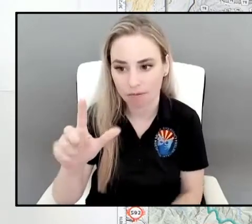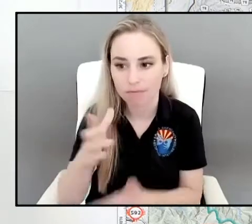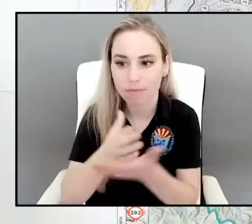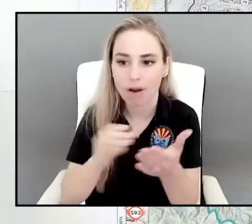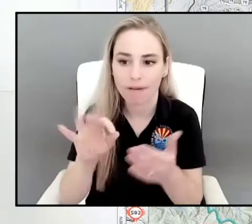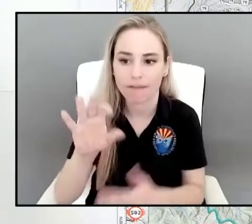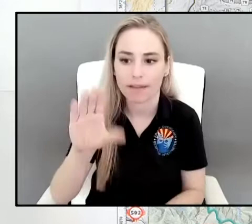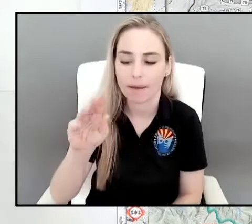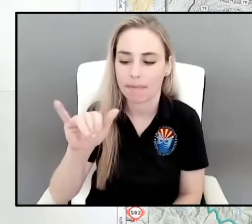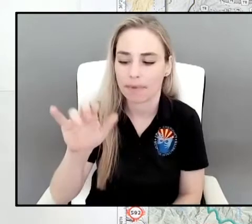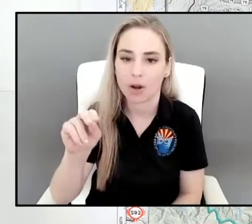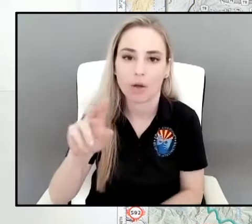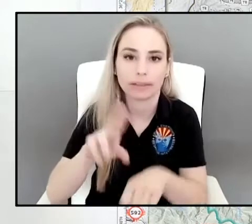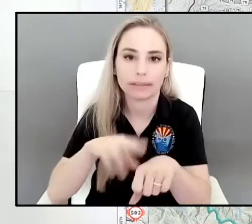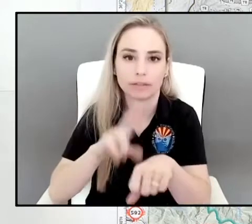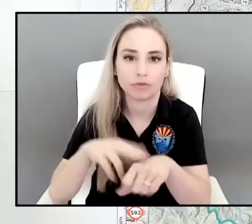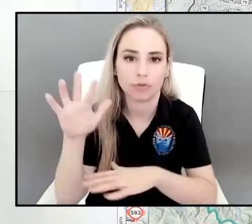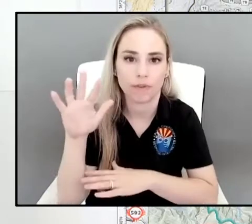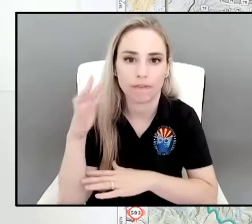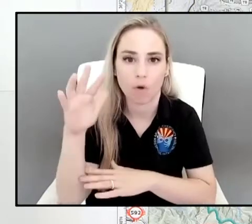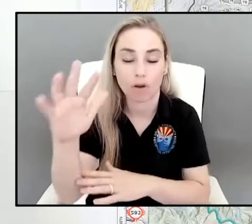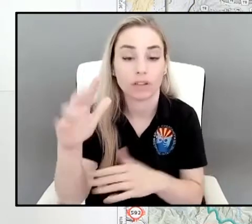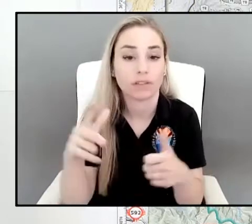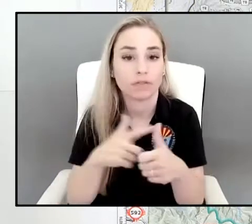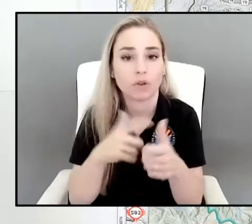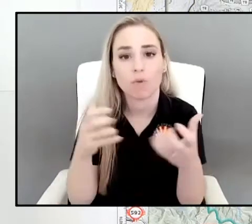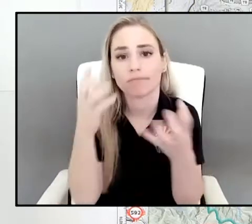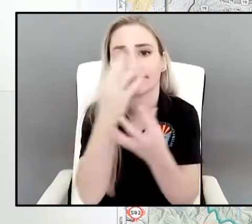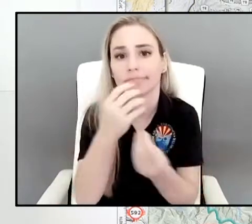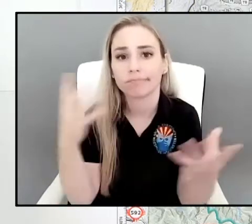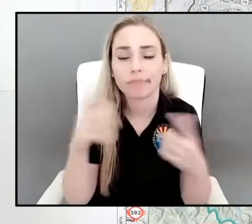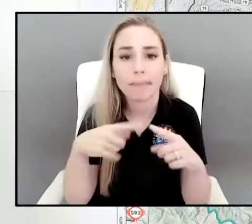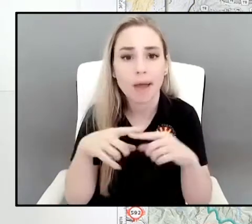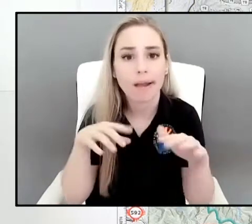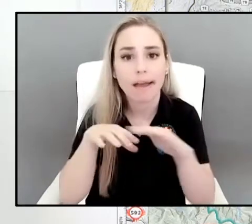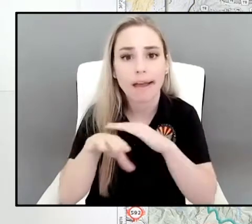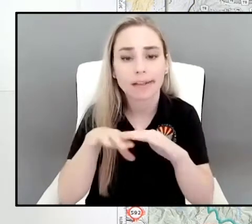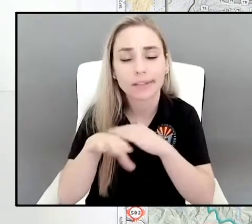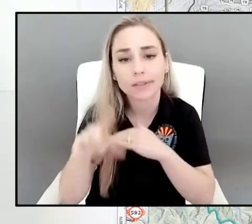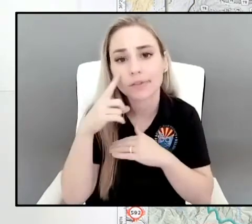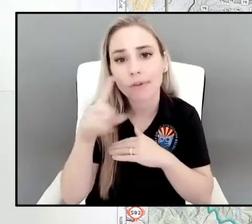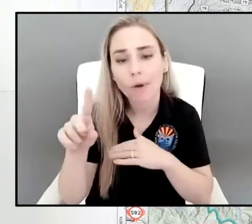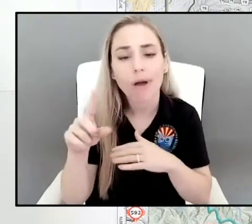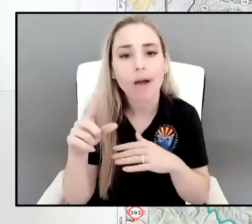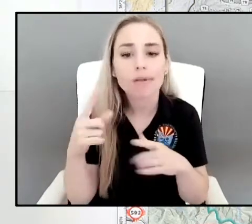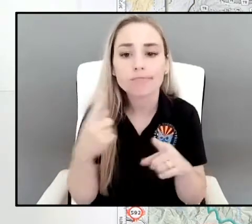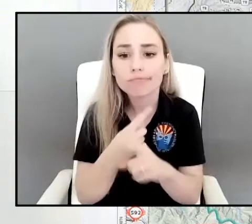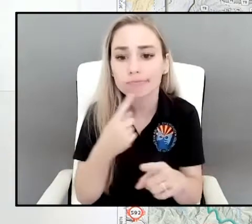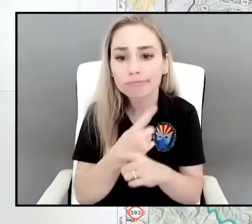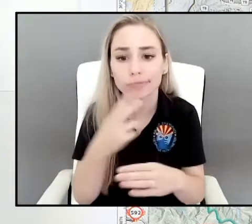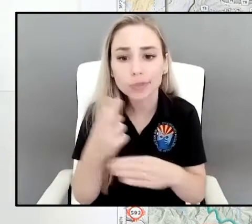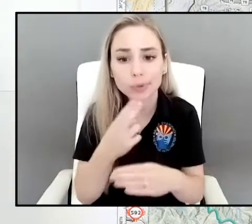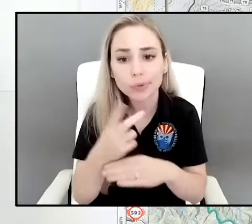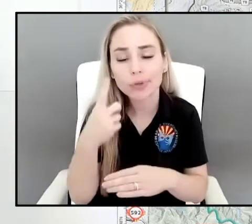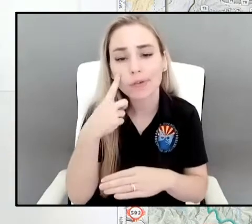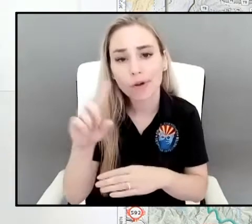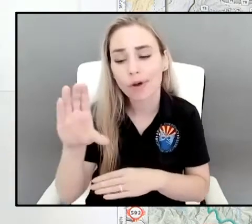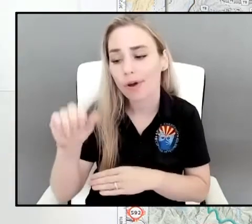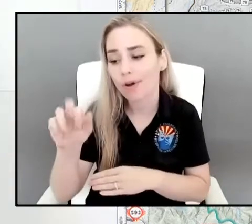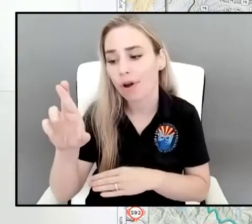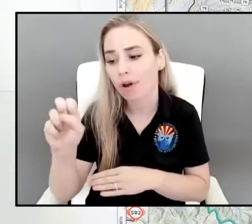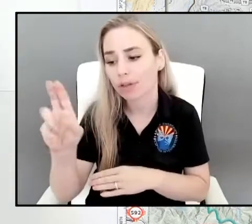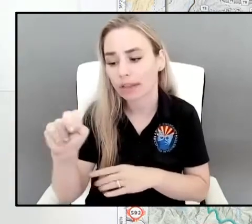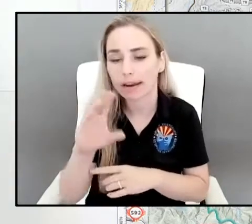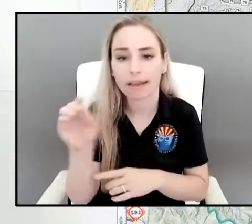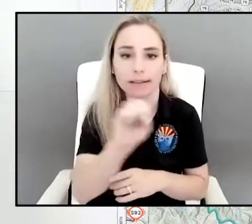couple of minutes just to provide some information on access to traditional uses on the Carson and Santa Fe National Forests.